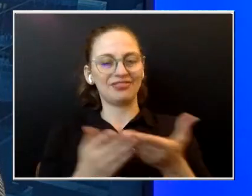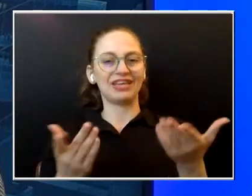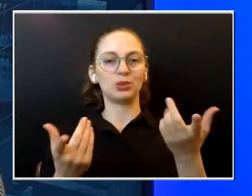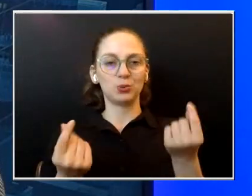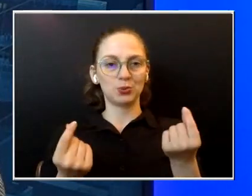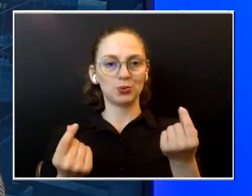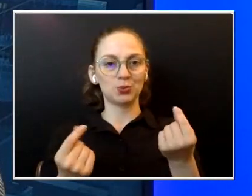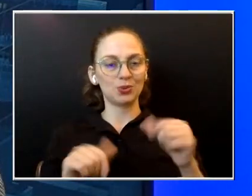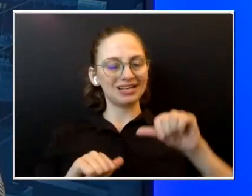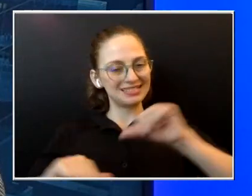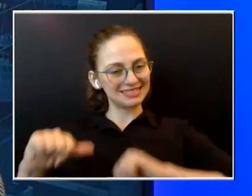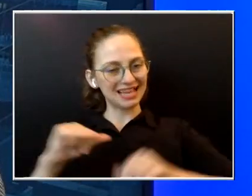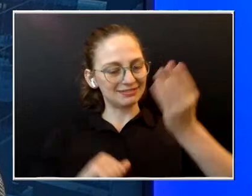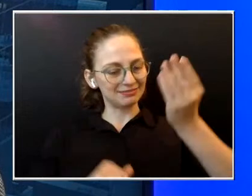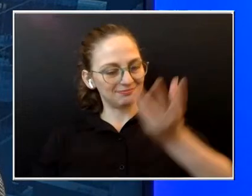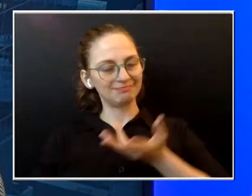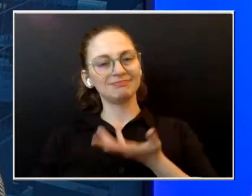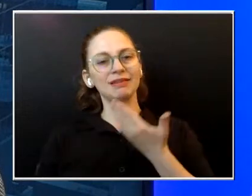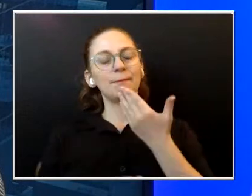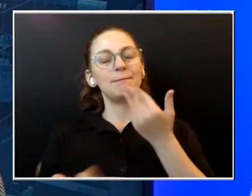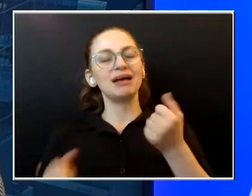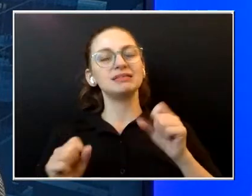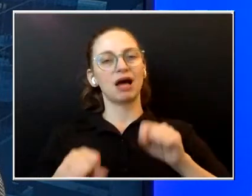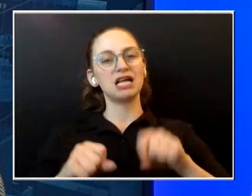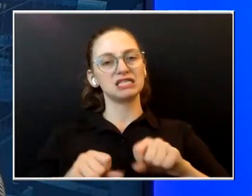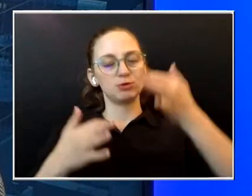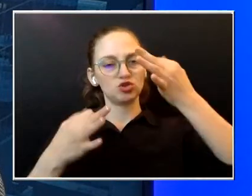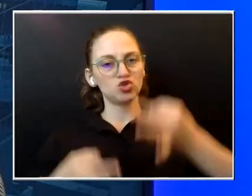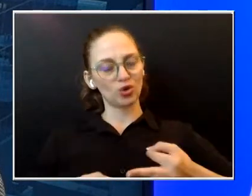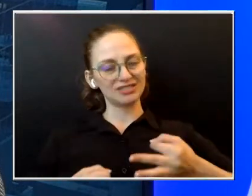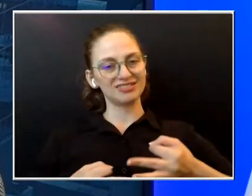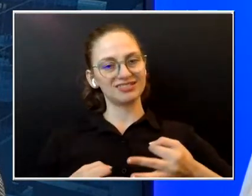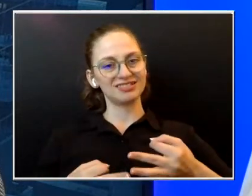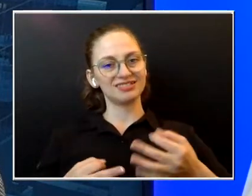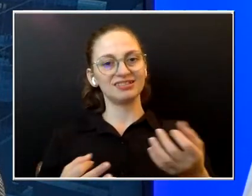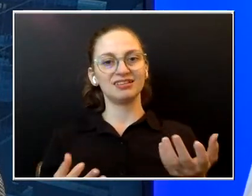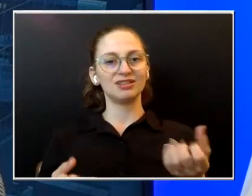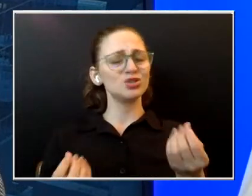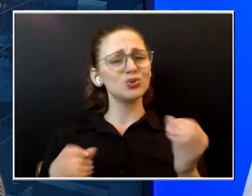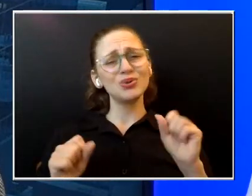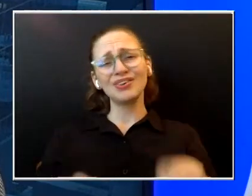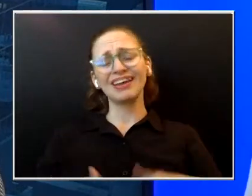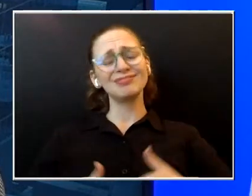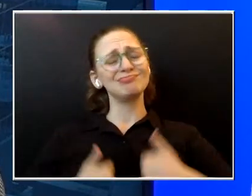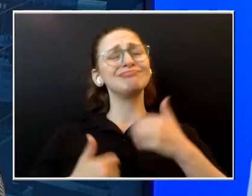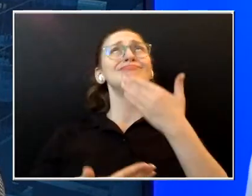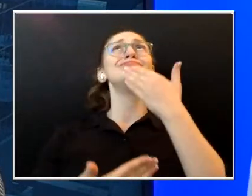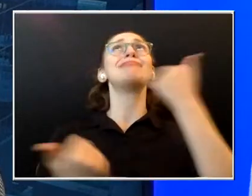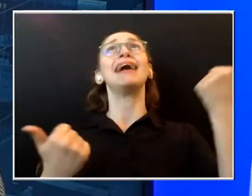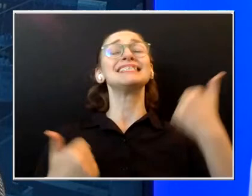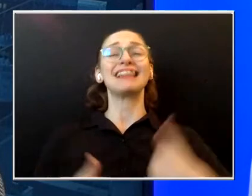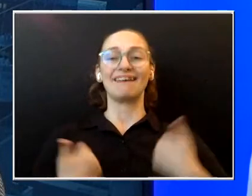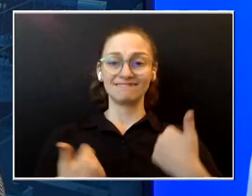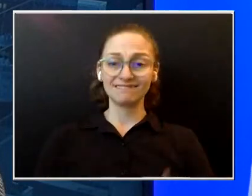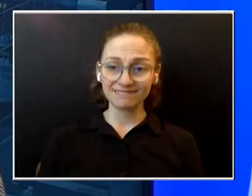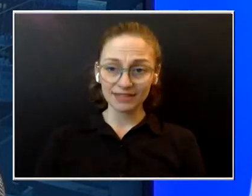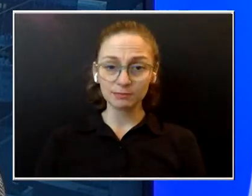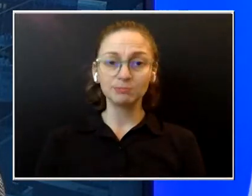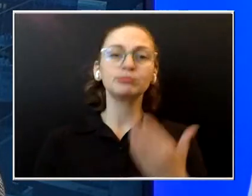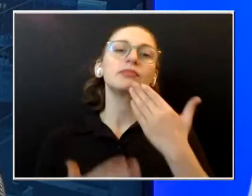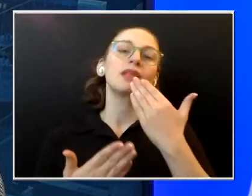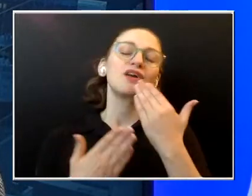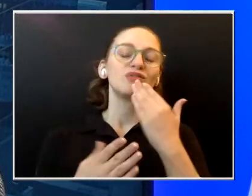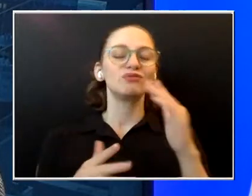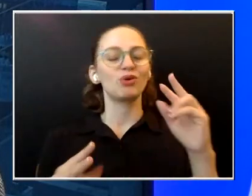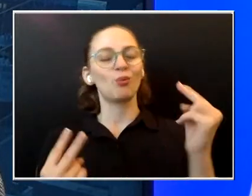in a meaningful and impactful way so that you can live your best life. So thanks everyone for watching and listening. And remember, faith, hope,